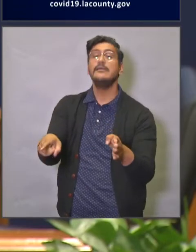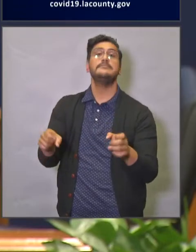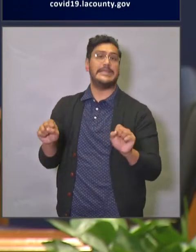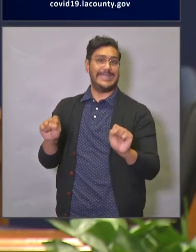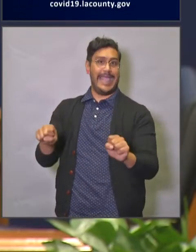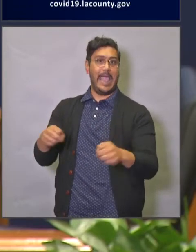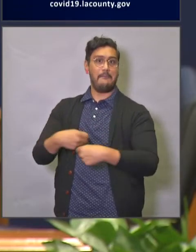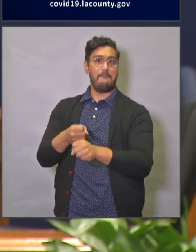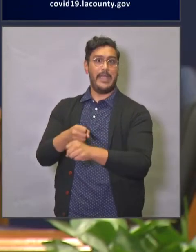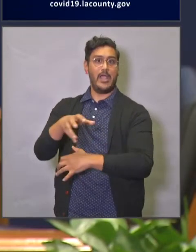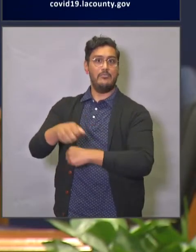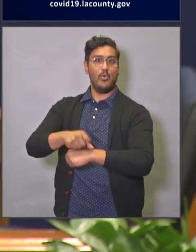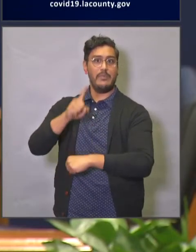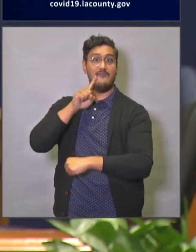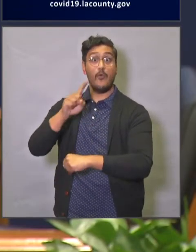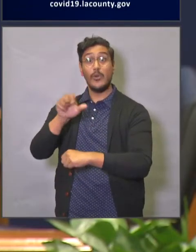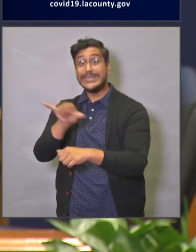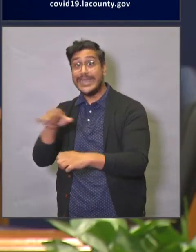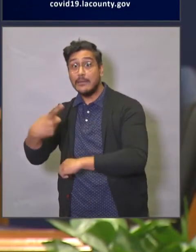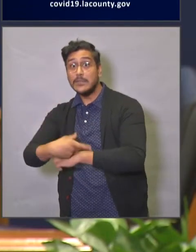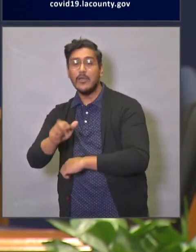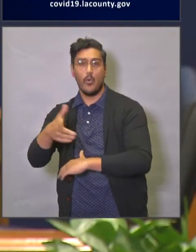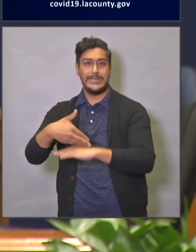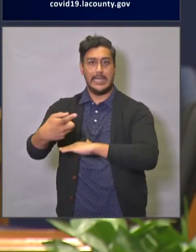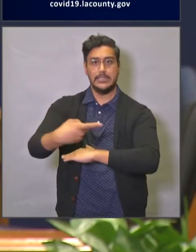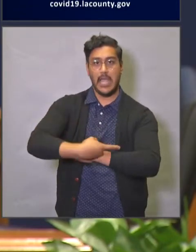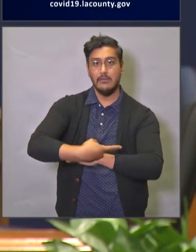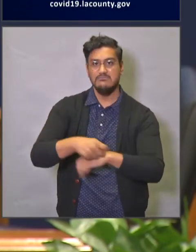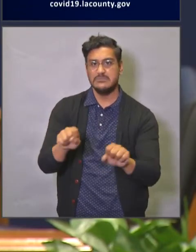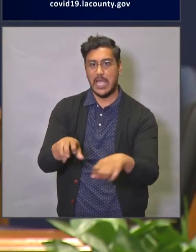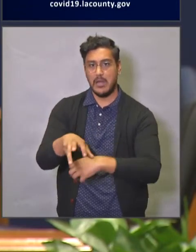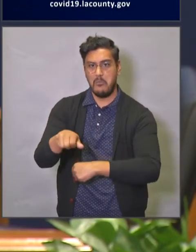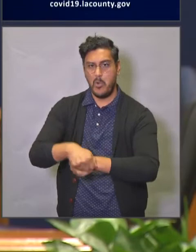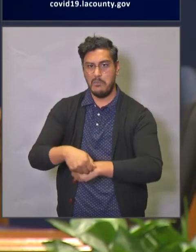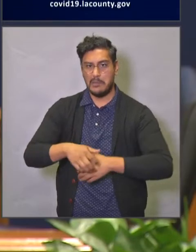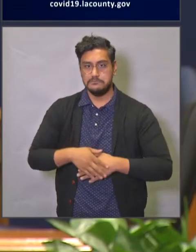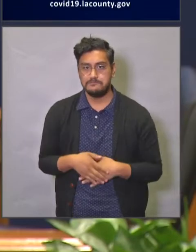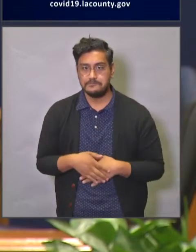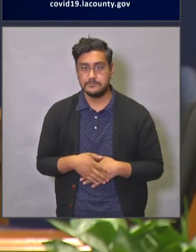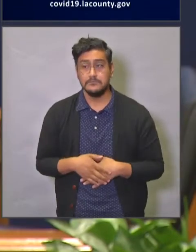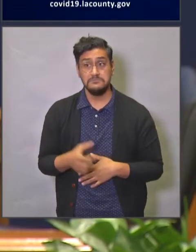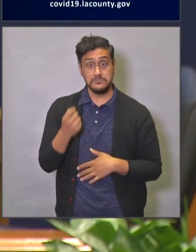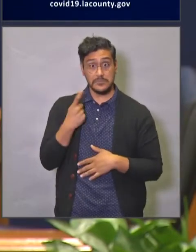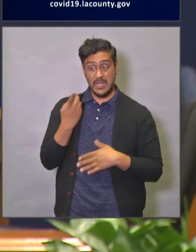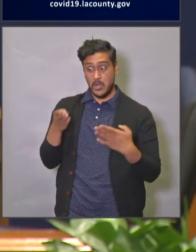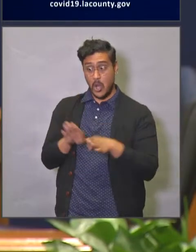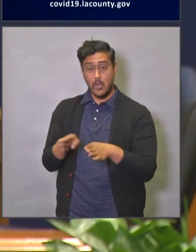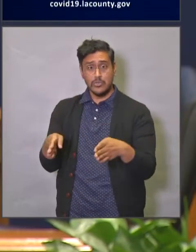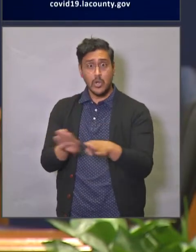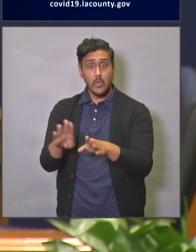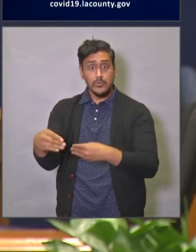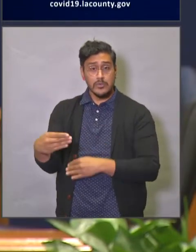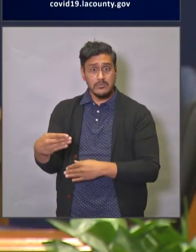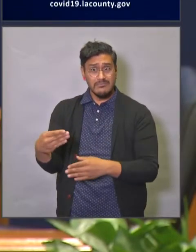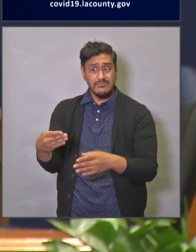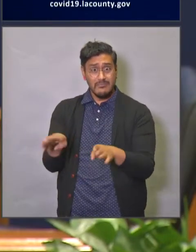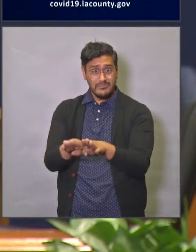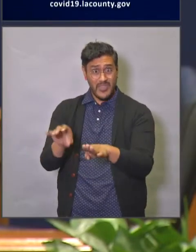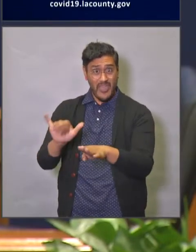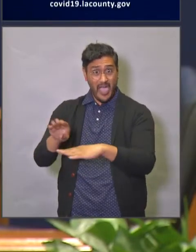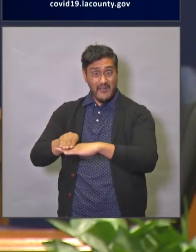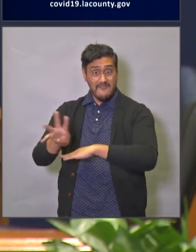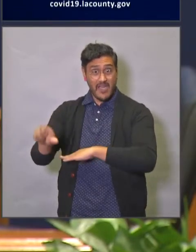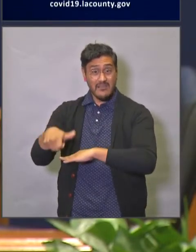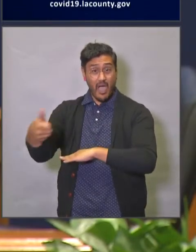schedule same-day or next-day appointments. None of the closures impact other provider operations that are staffing and running